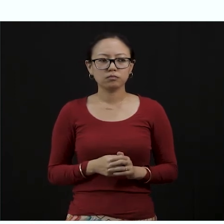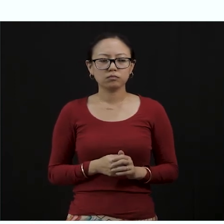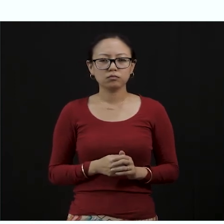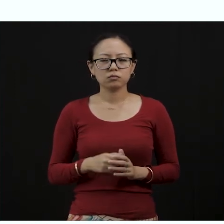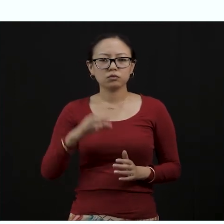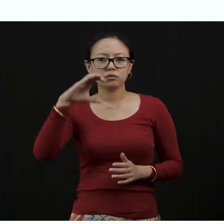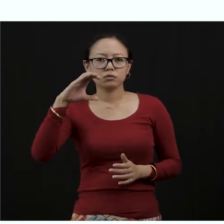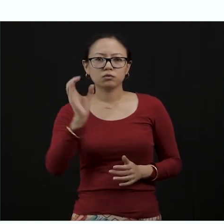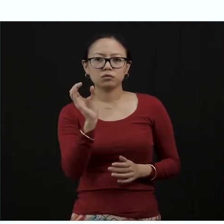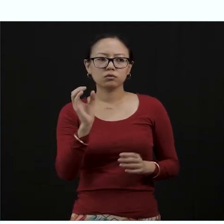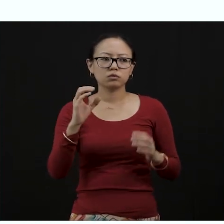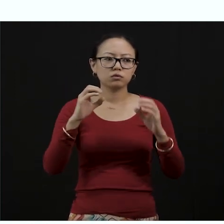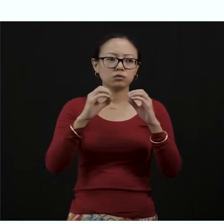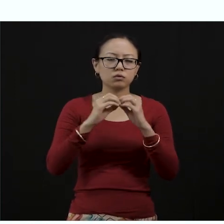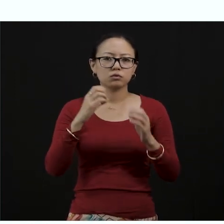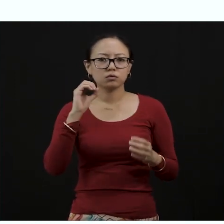Now you have cuboid.